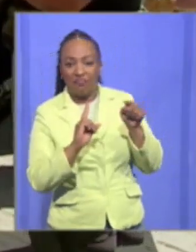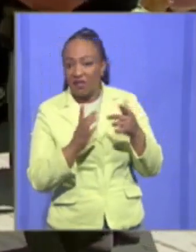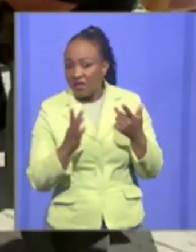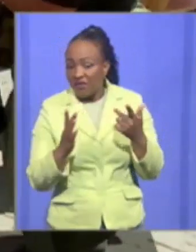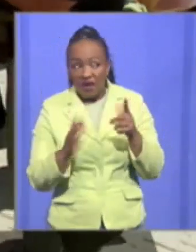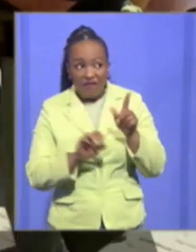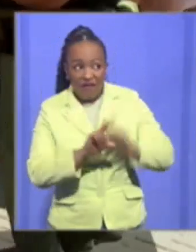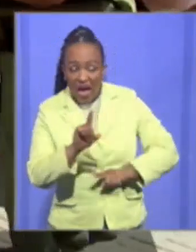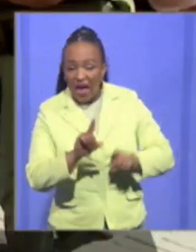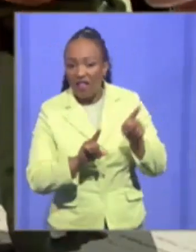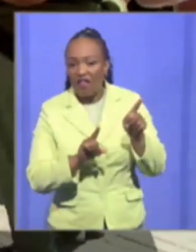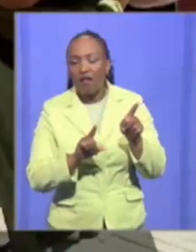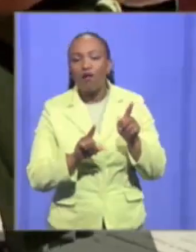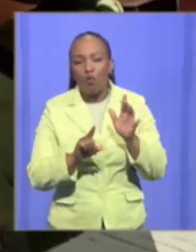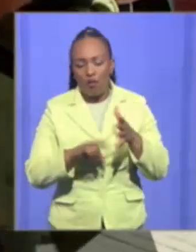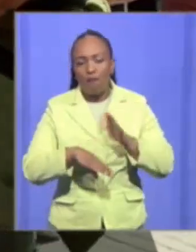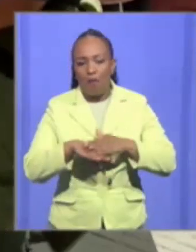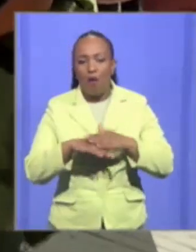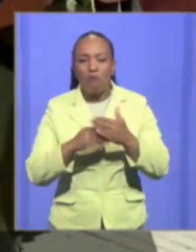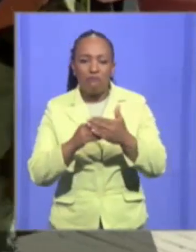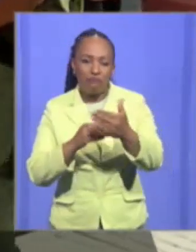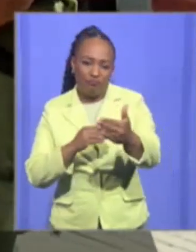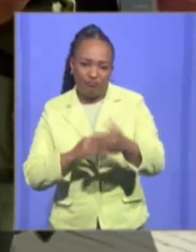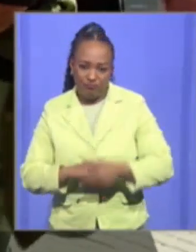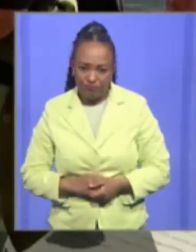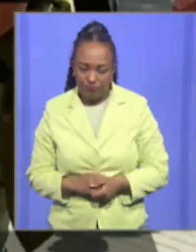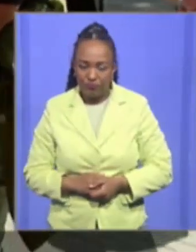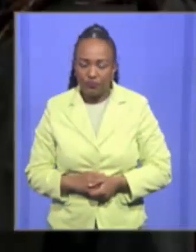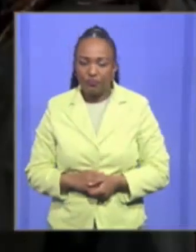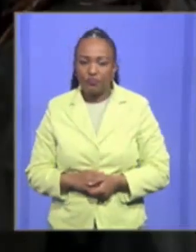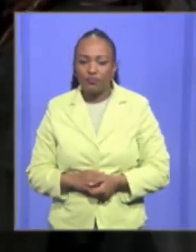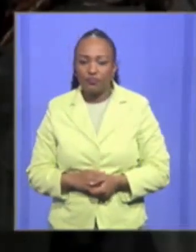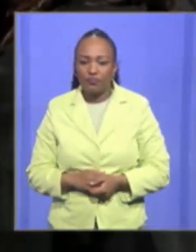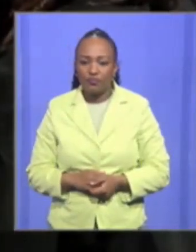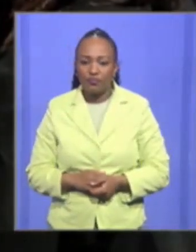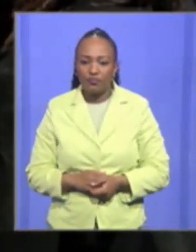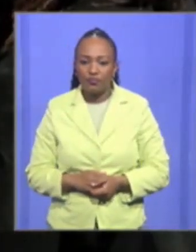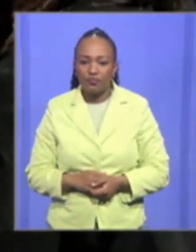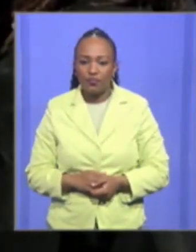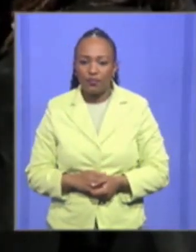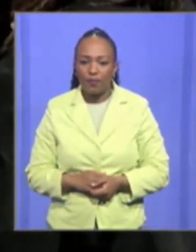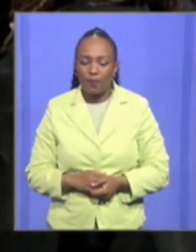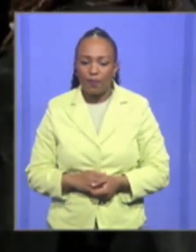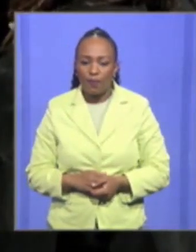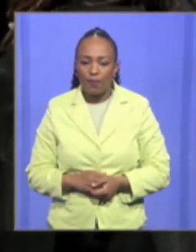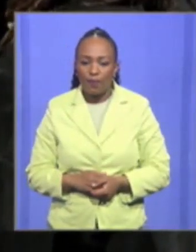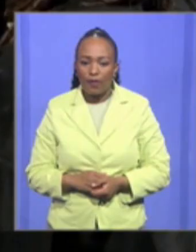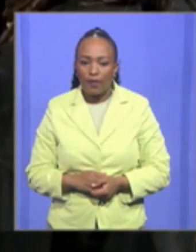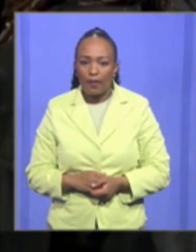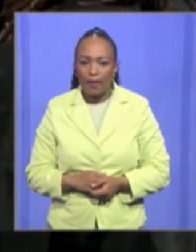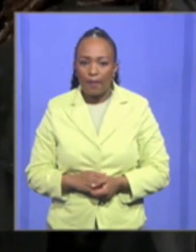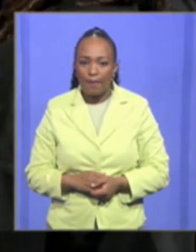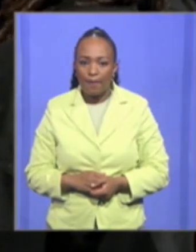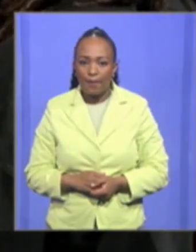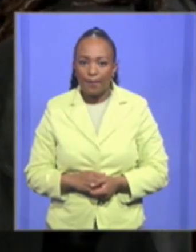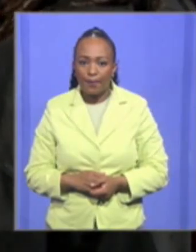hloleha ba tlankela mohato ona pele Makgala Masiteng lefapha la ditaba ho